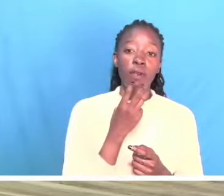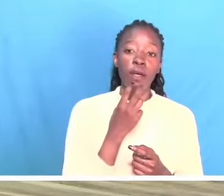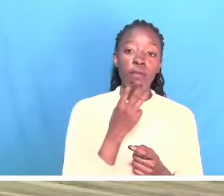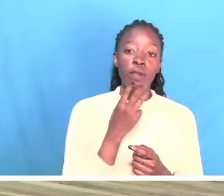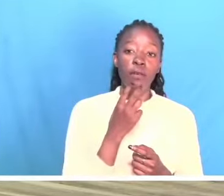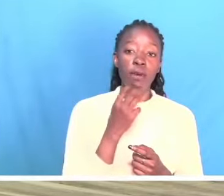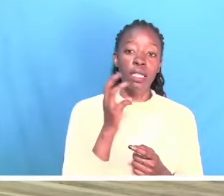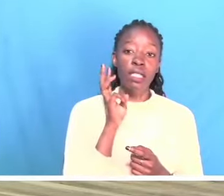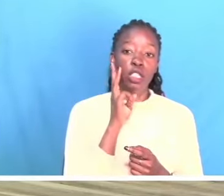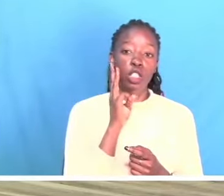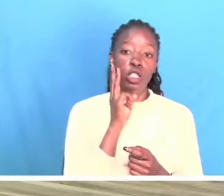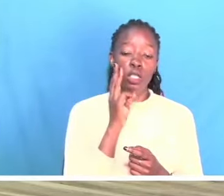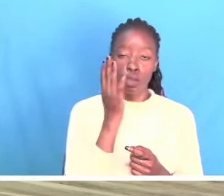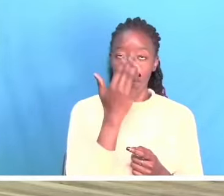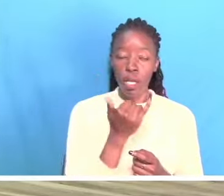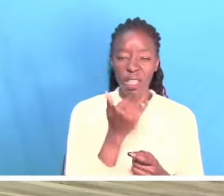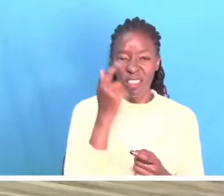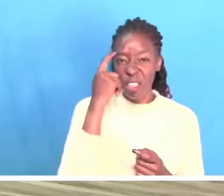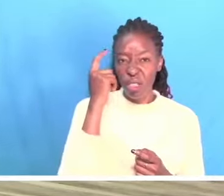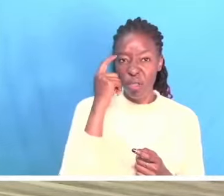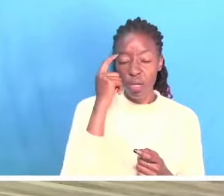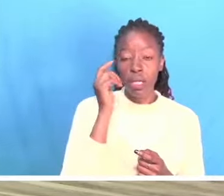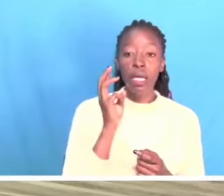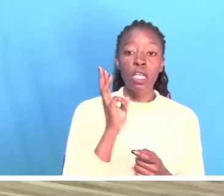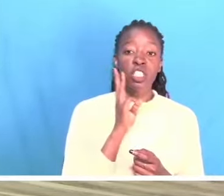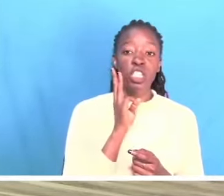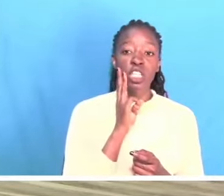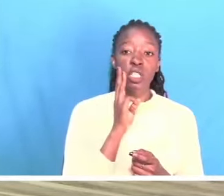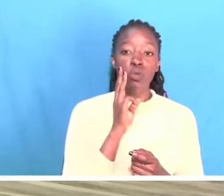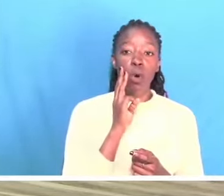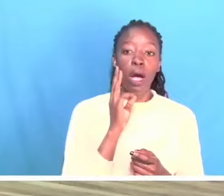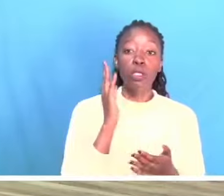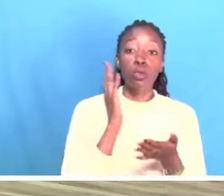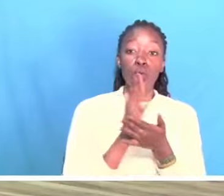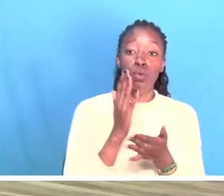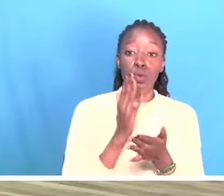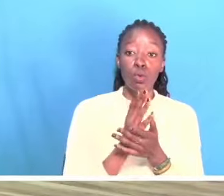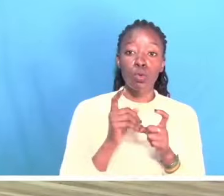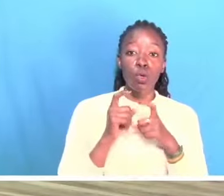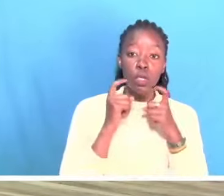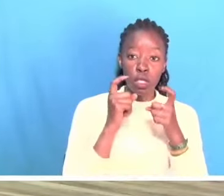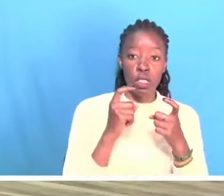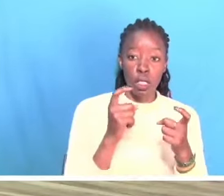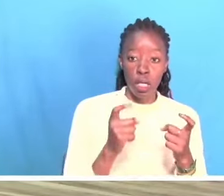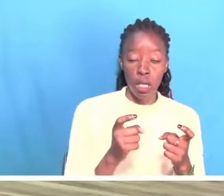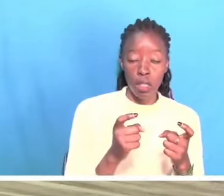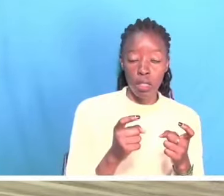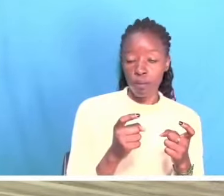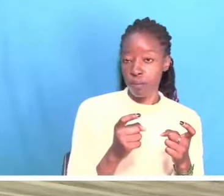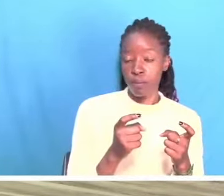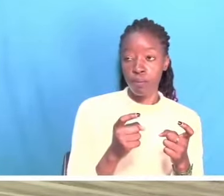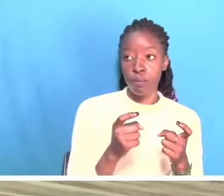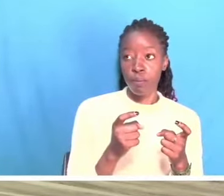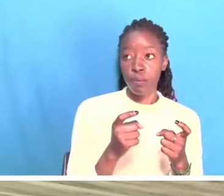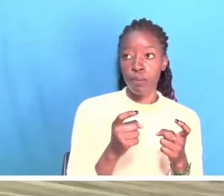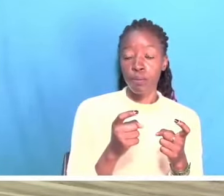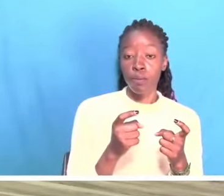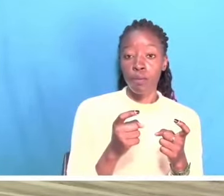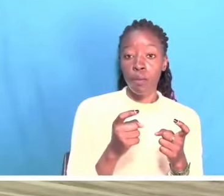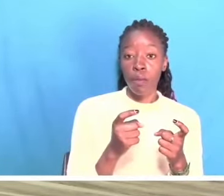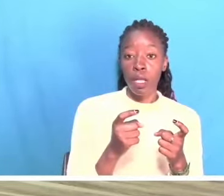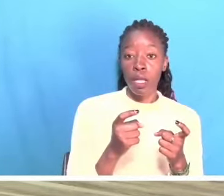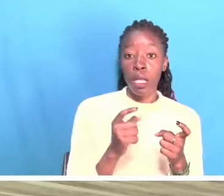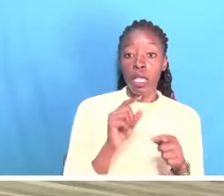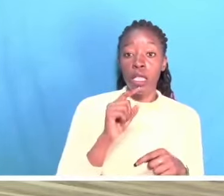were real sinners. They cannot afford to keep the Mosaic law. They cannot live within our standards. And yet they themselves